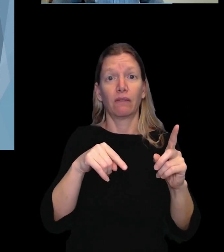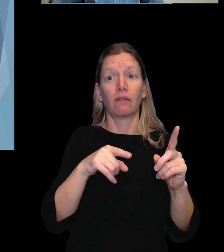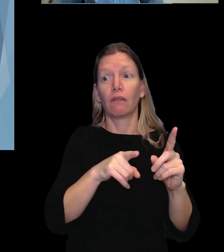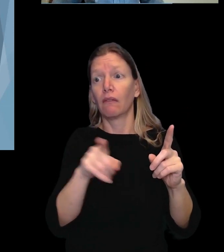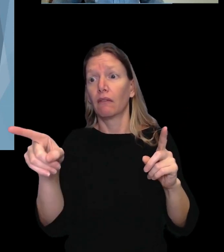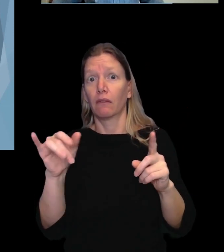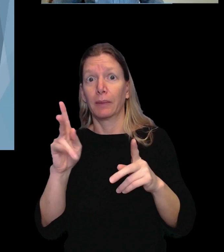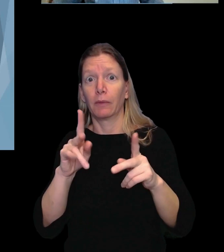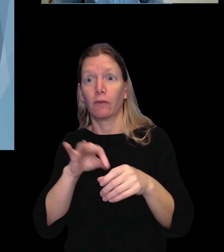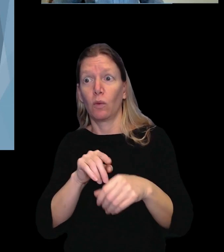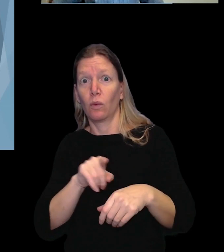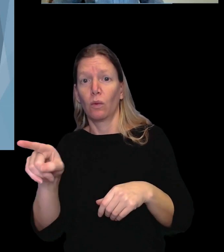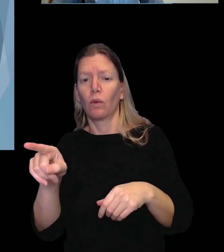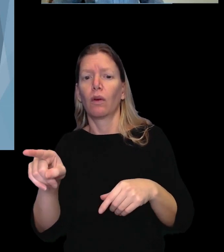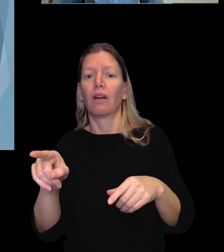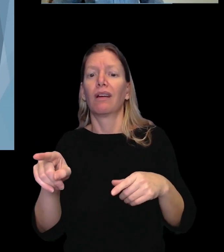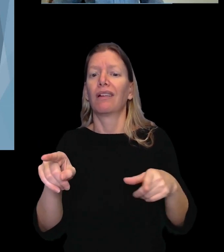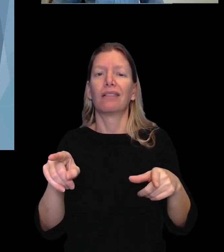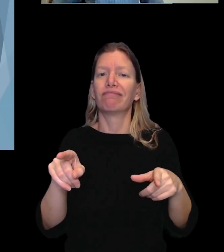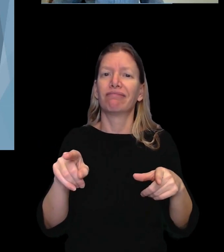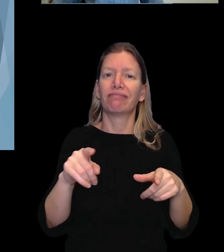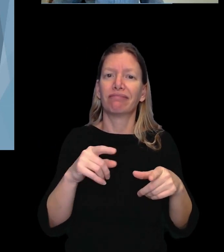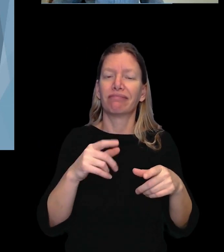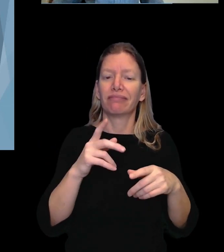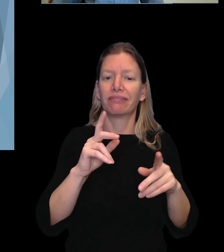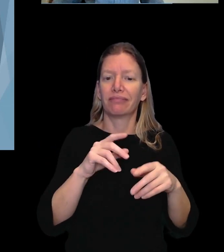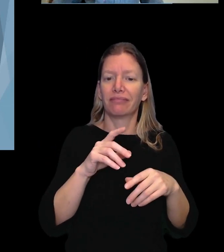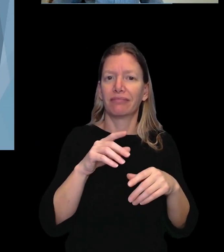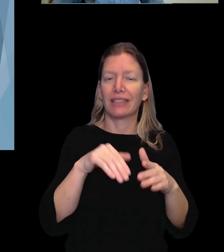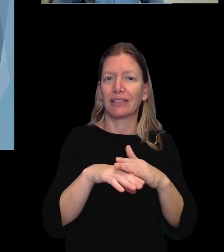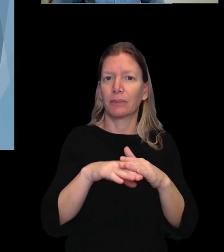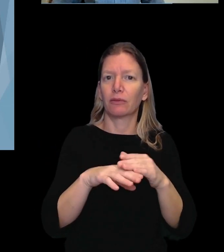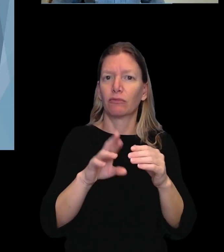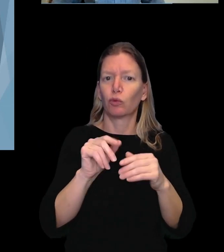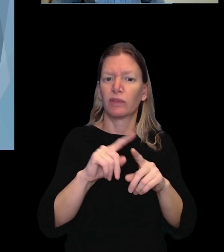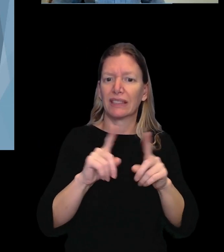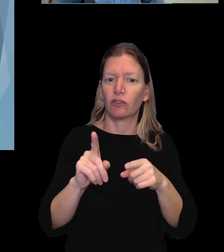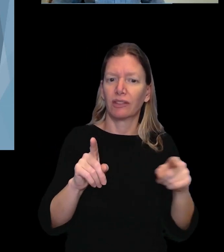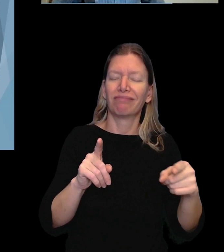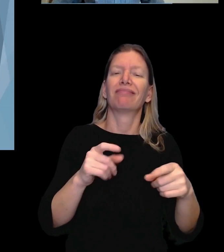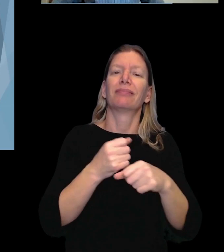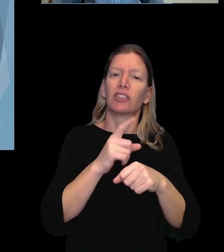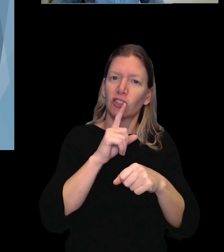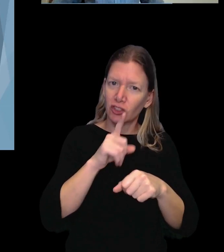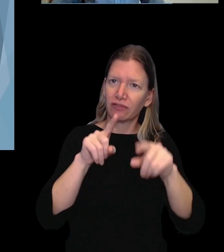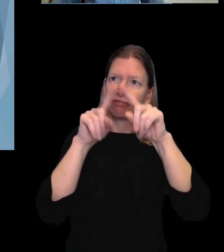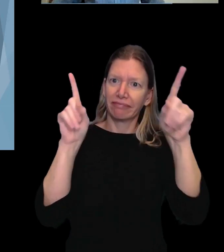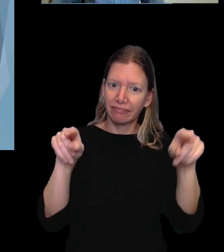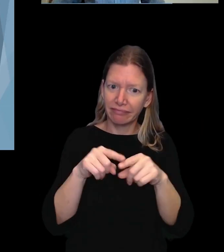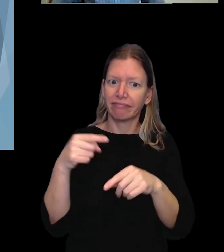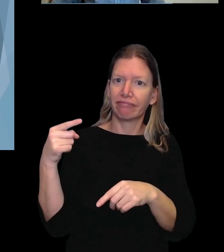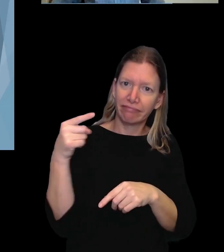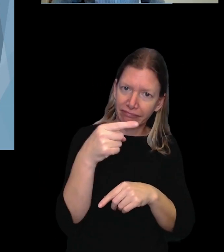that others are using to vote, then make sure that there is adequate